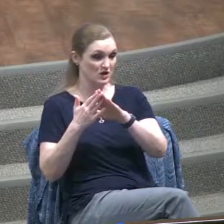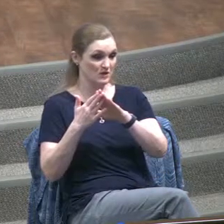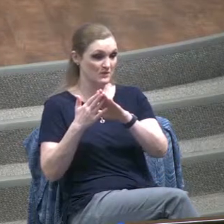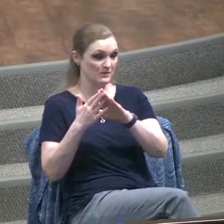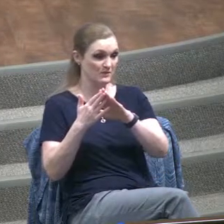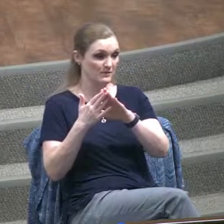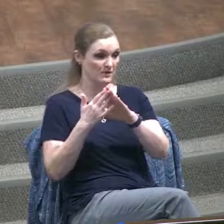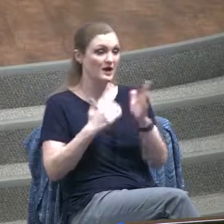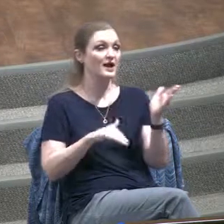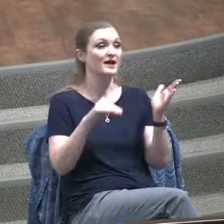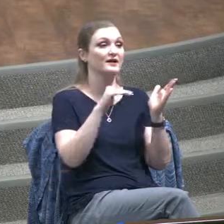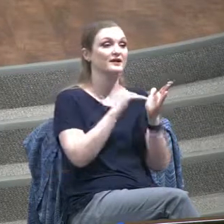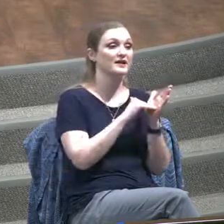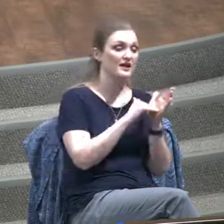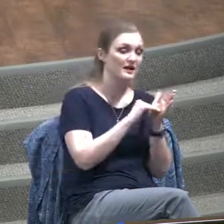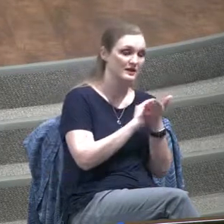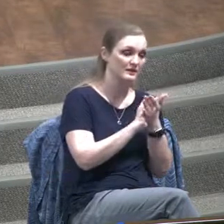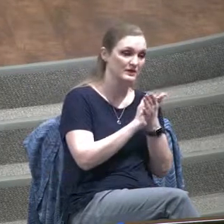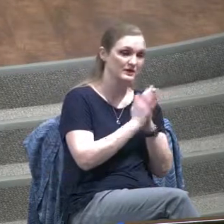restored somewhat.